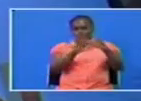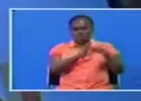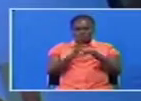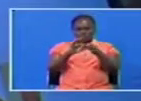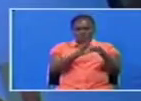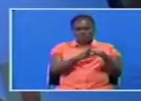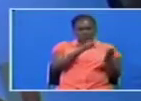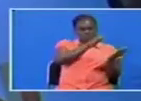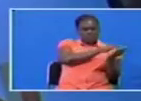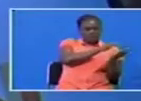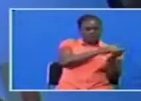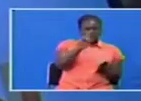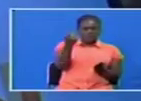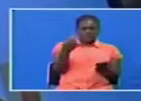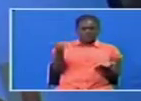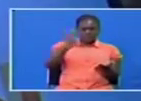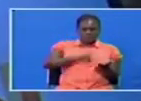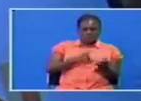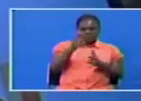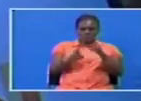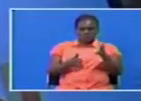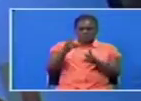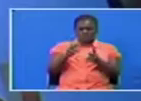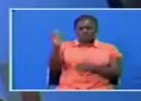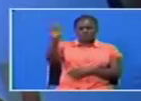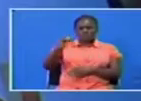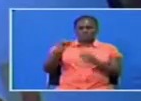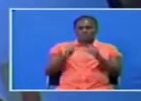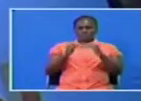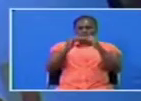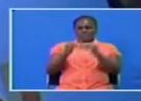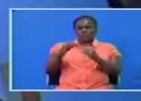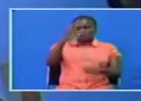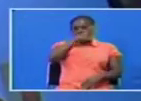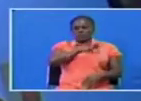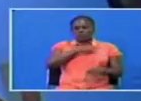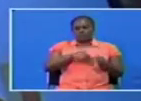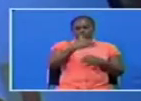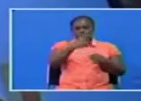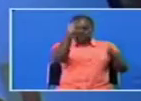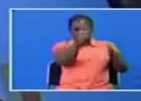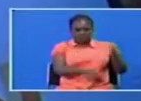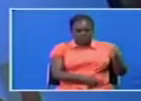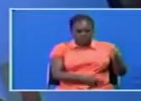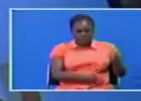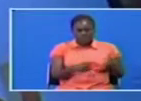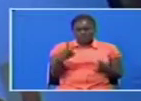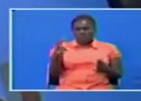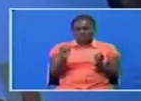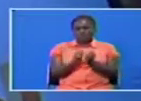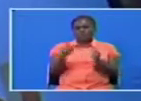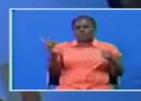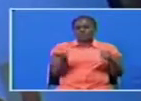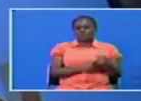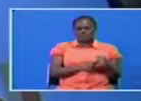Co-operative Bank of Kenya has registered a 22% jump in its quarter three profit after tax for the period ending September of 2016.